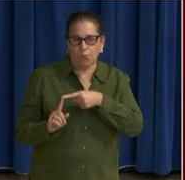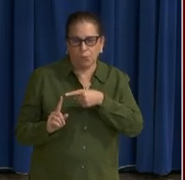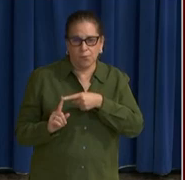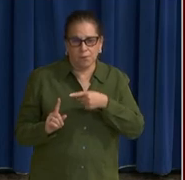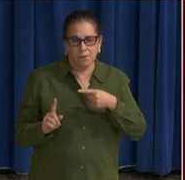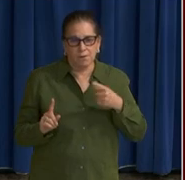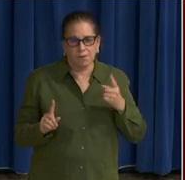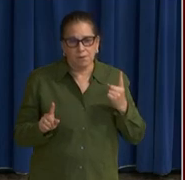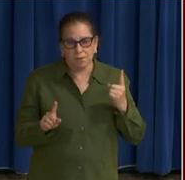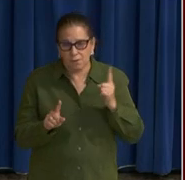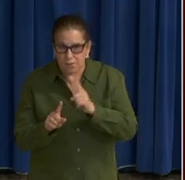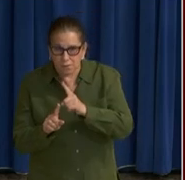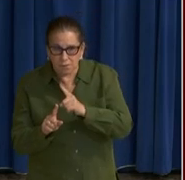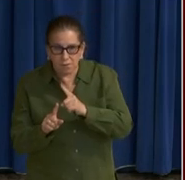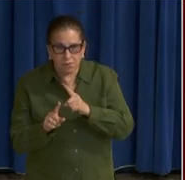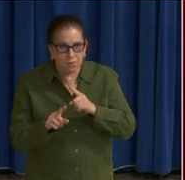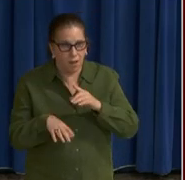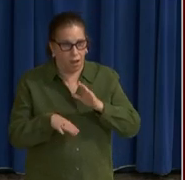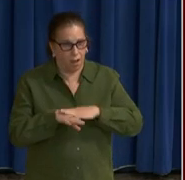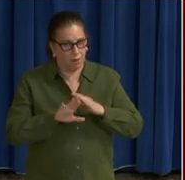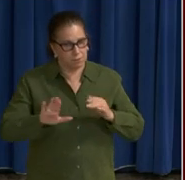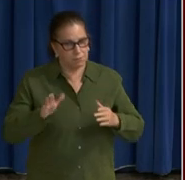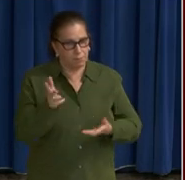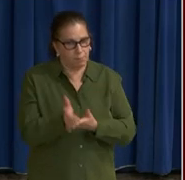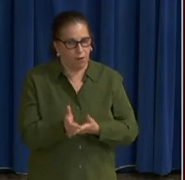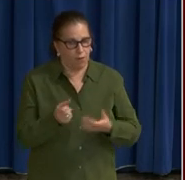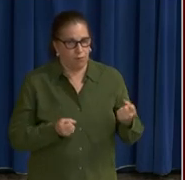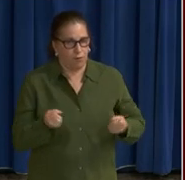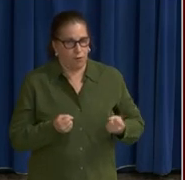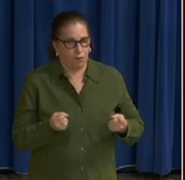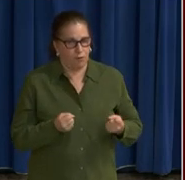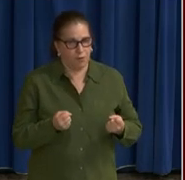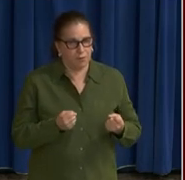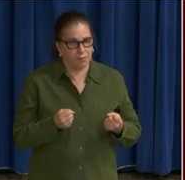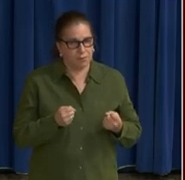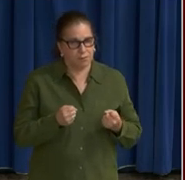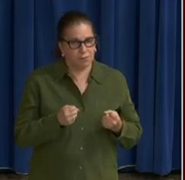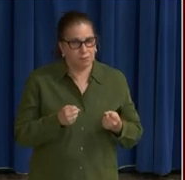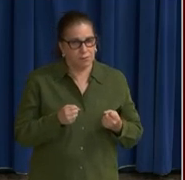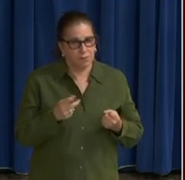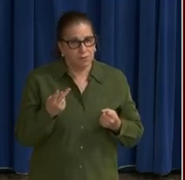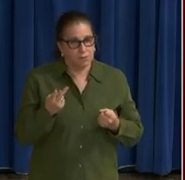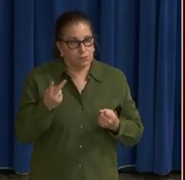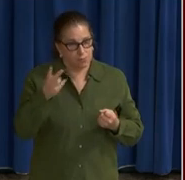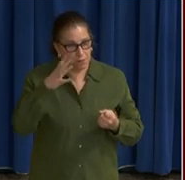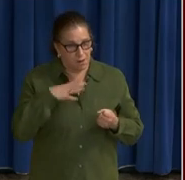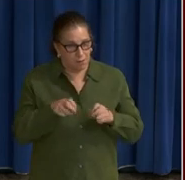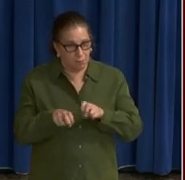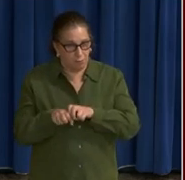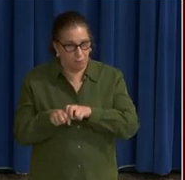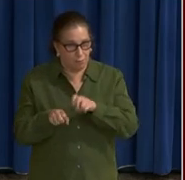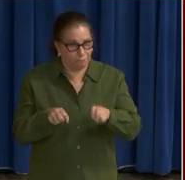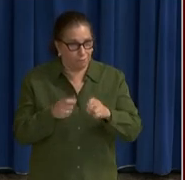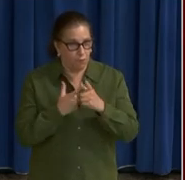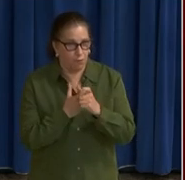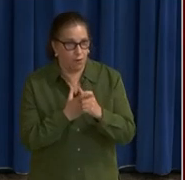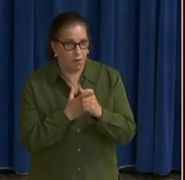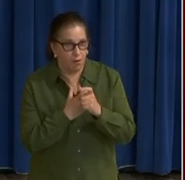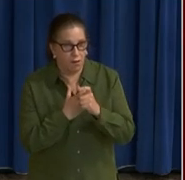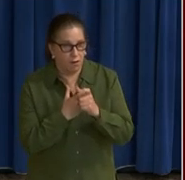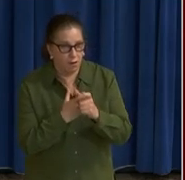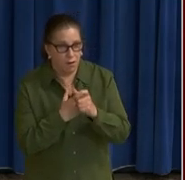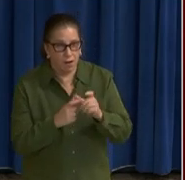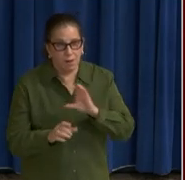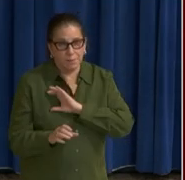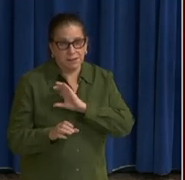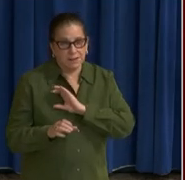by multiple men, 2 individuals fled on foot, and officers pursued them. One of those men brandished a firearm from